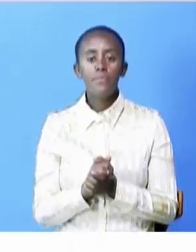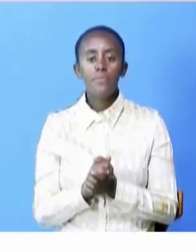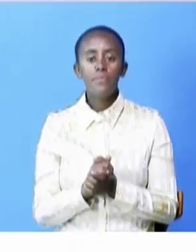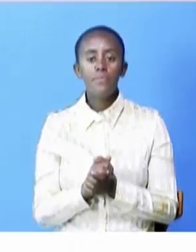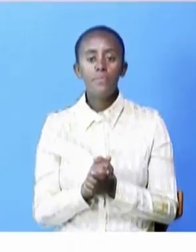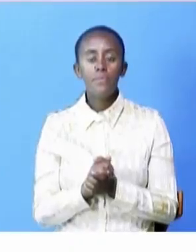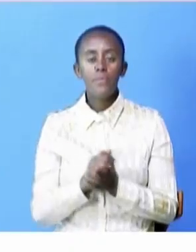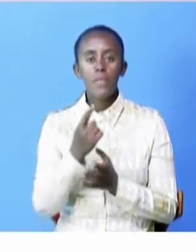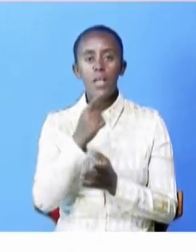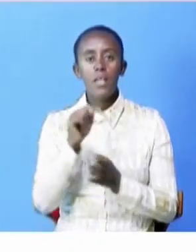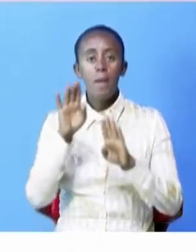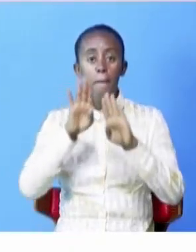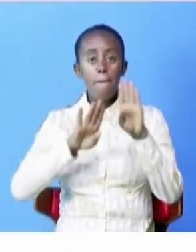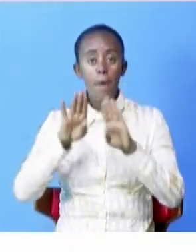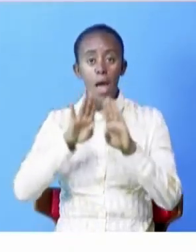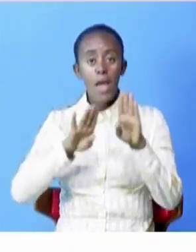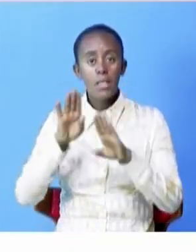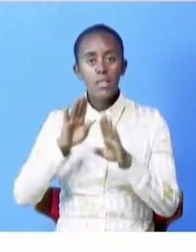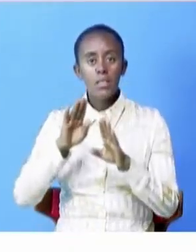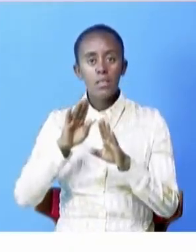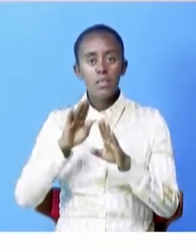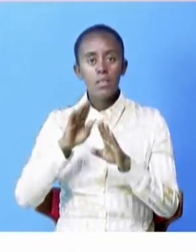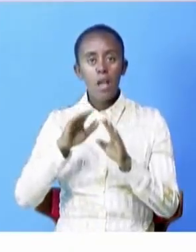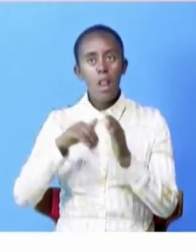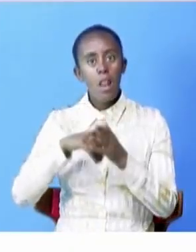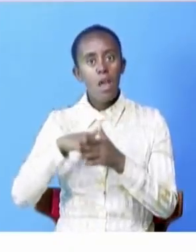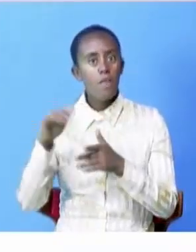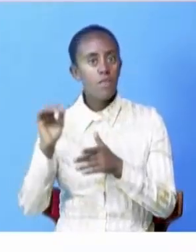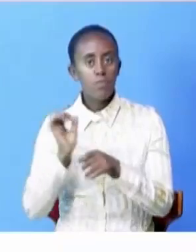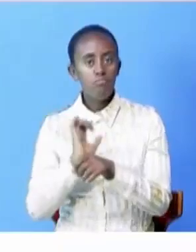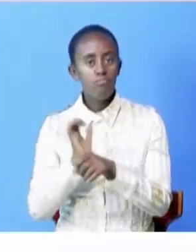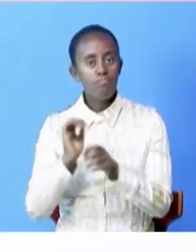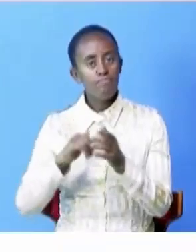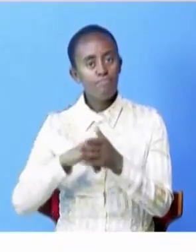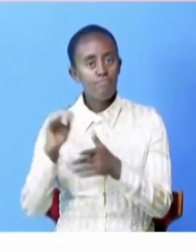the bus leaves at